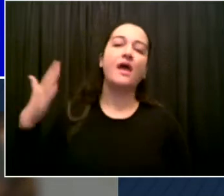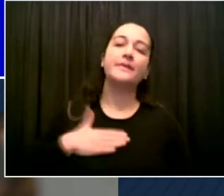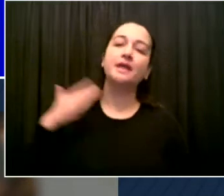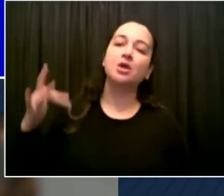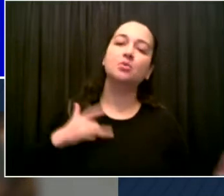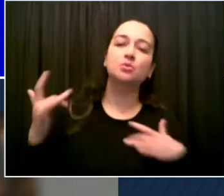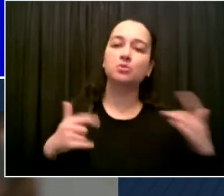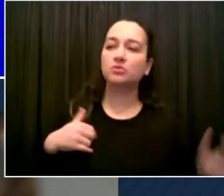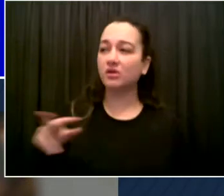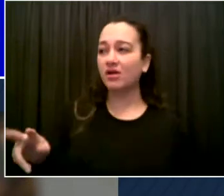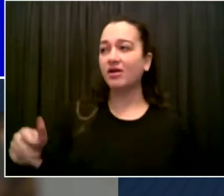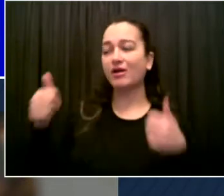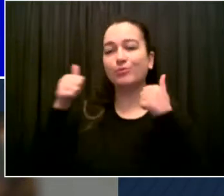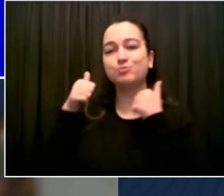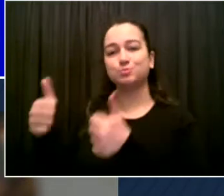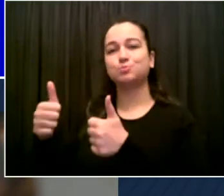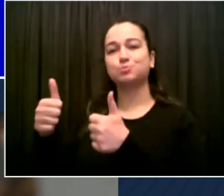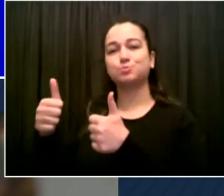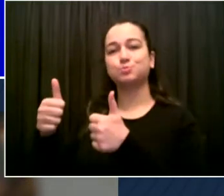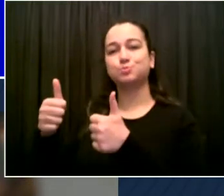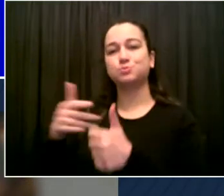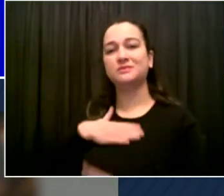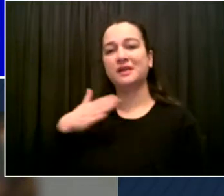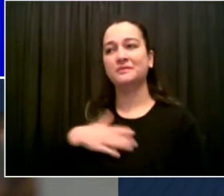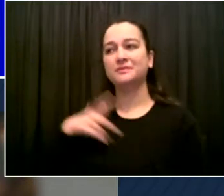met another amazing woman, Frederica Chabray,